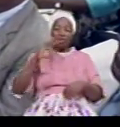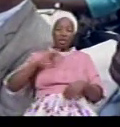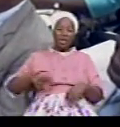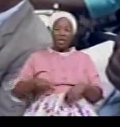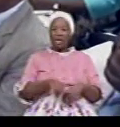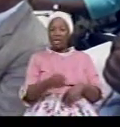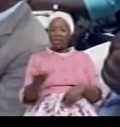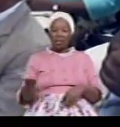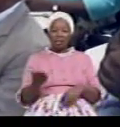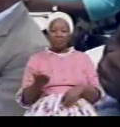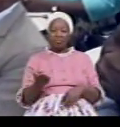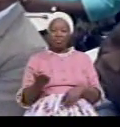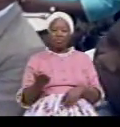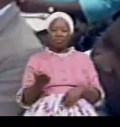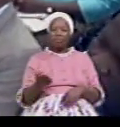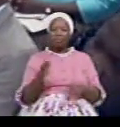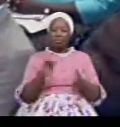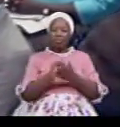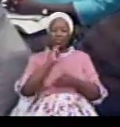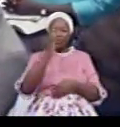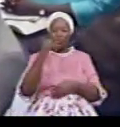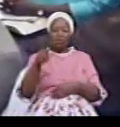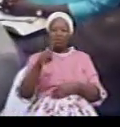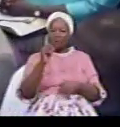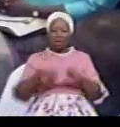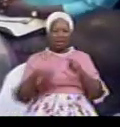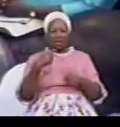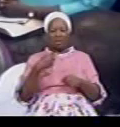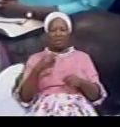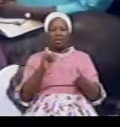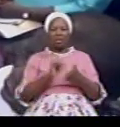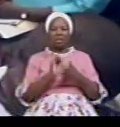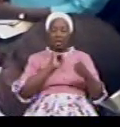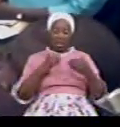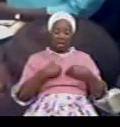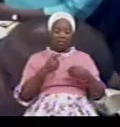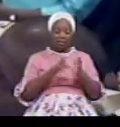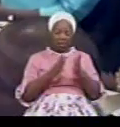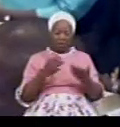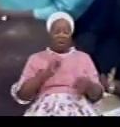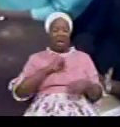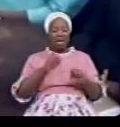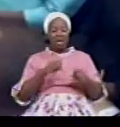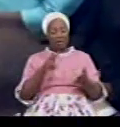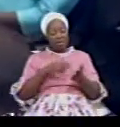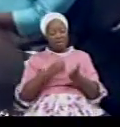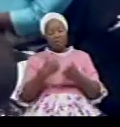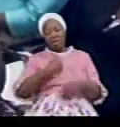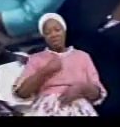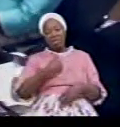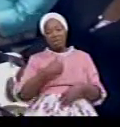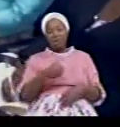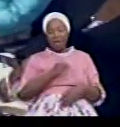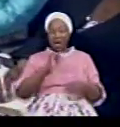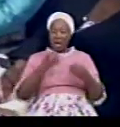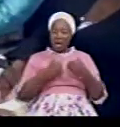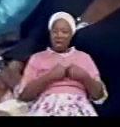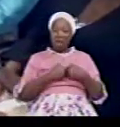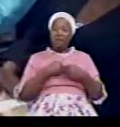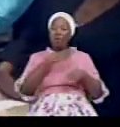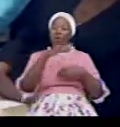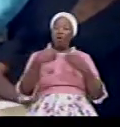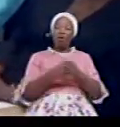anything? That's why you cannot say, I have the Bible, I can read it by myself. And I have all